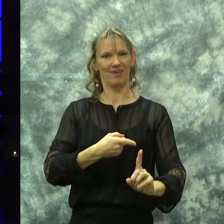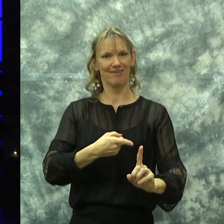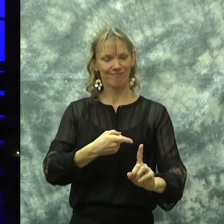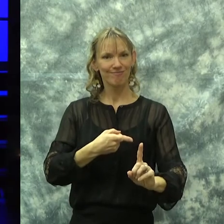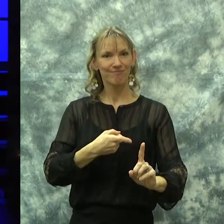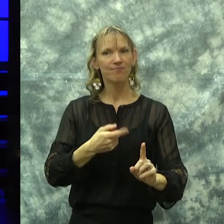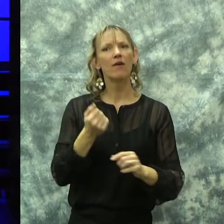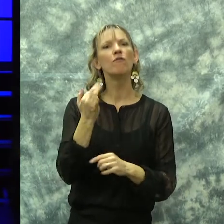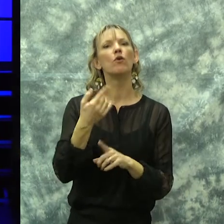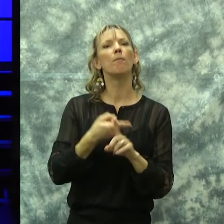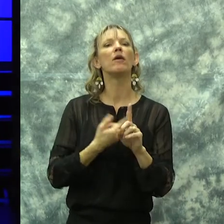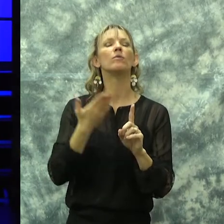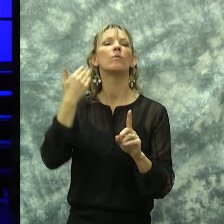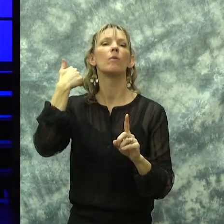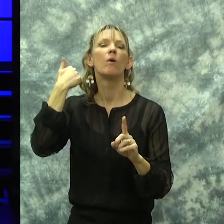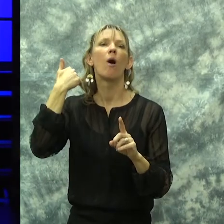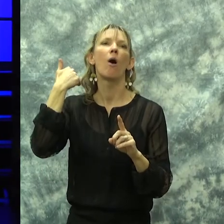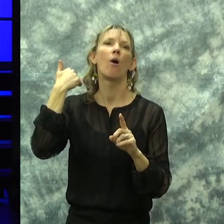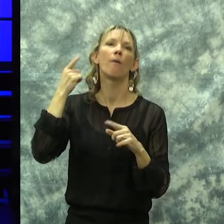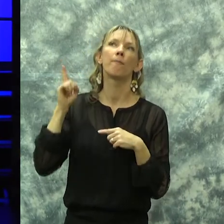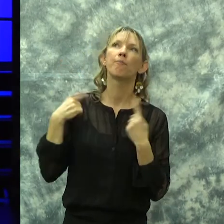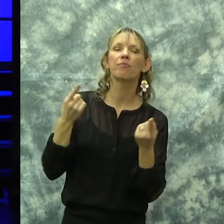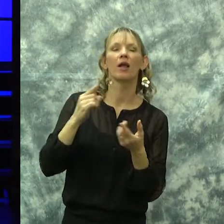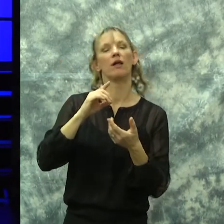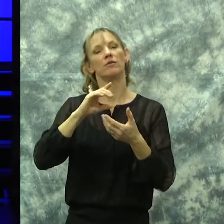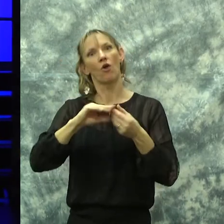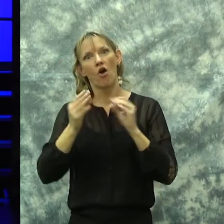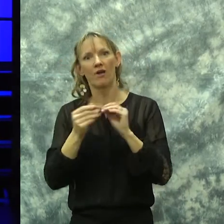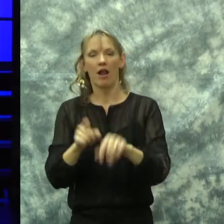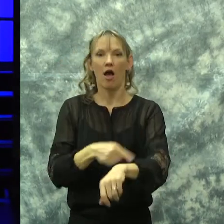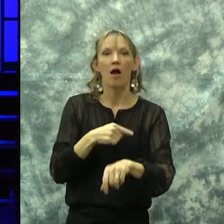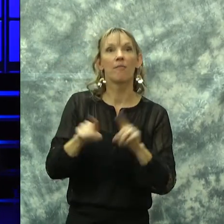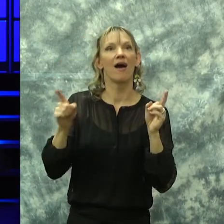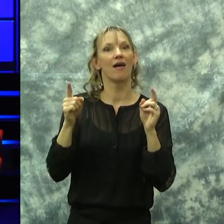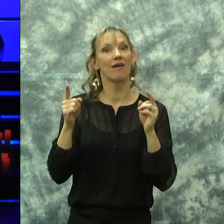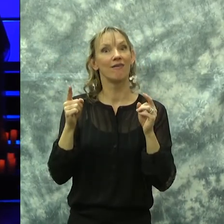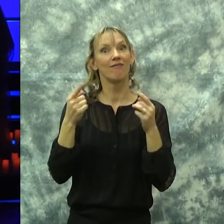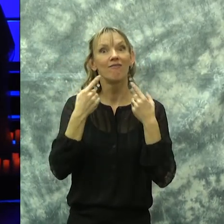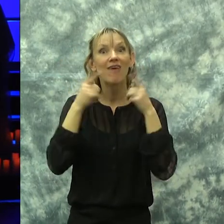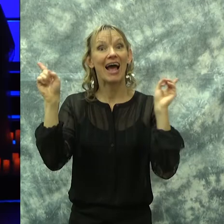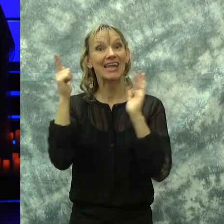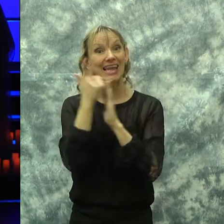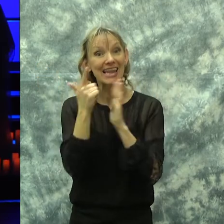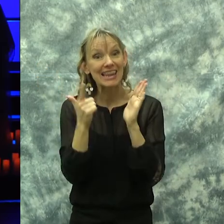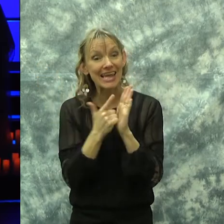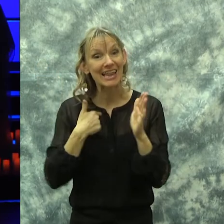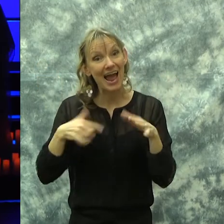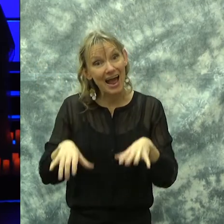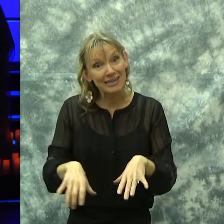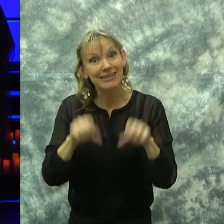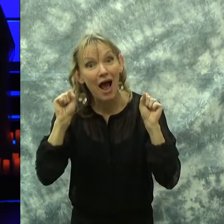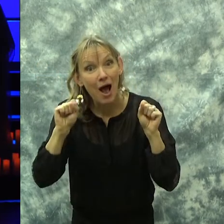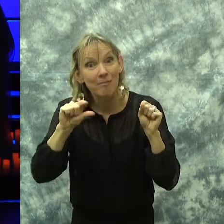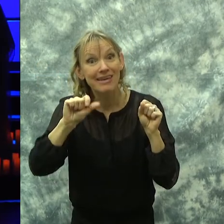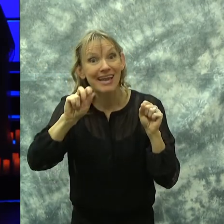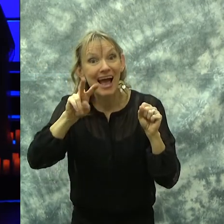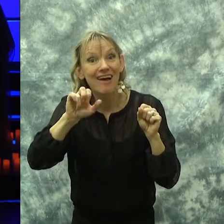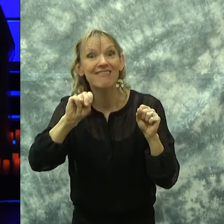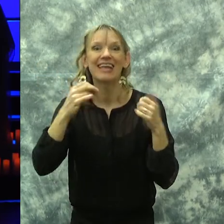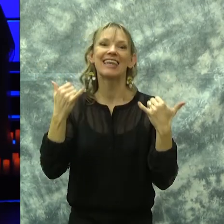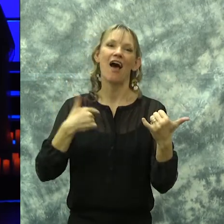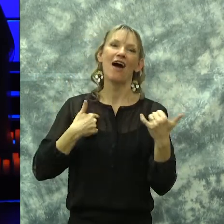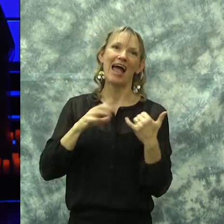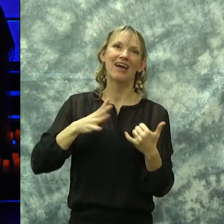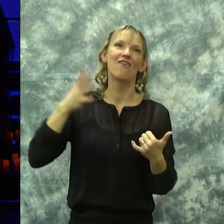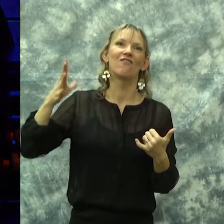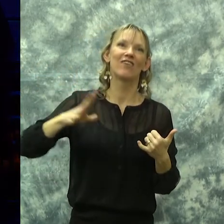just a few months ago. It's a very long story, but I was finally able to legally adopt Gavin. So I officially get to call him my son. Here